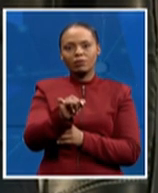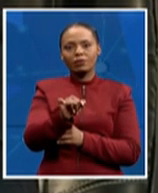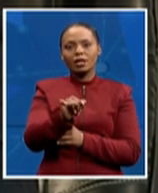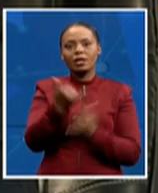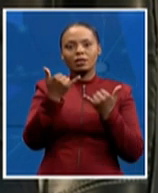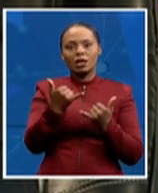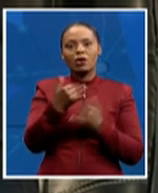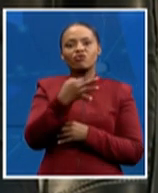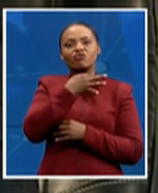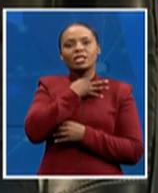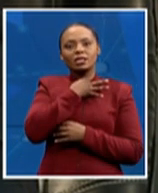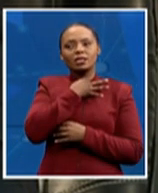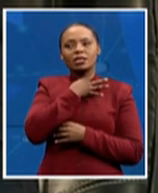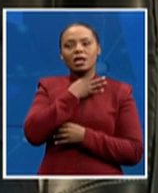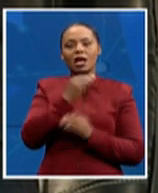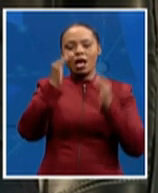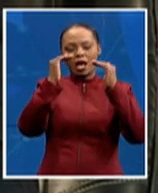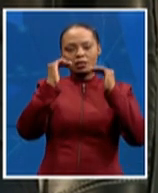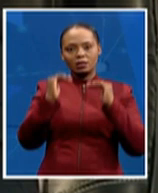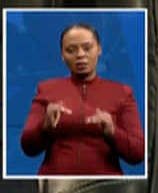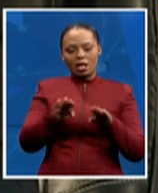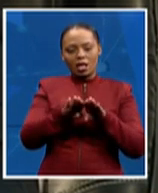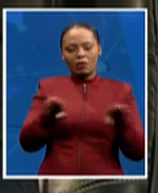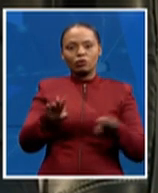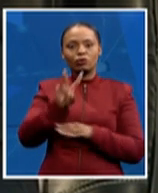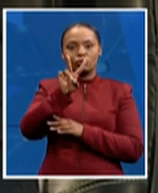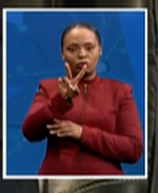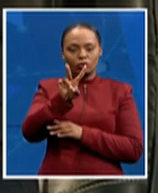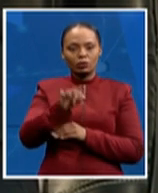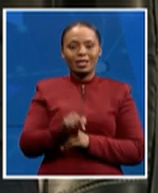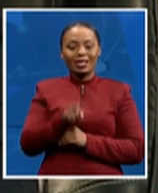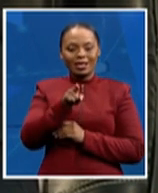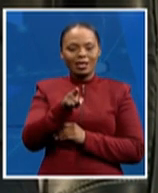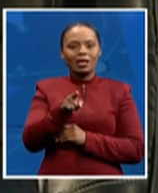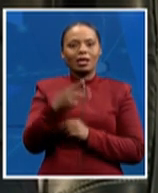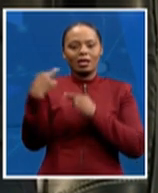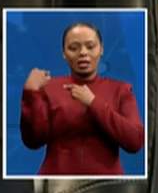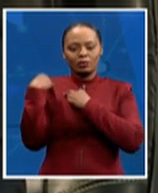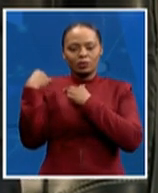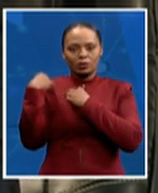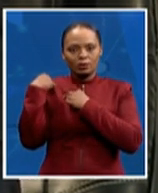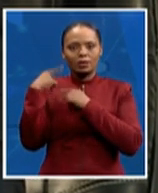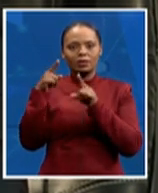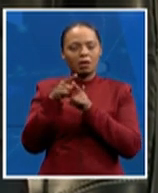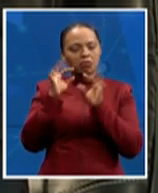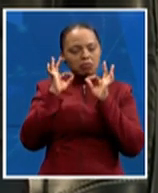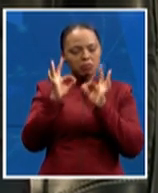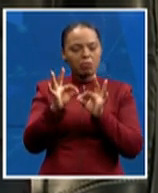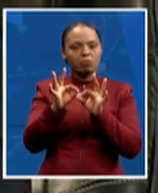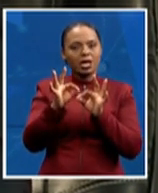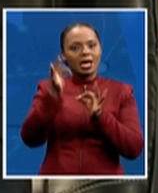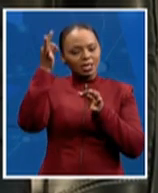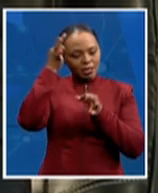2. This is a responsible and proactive decision taken by a caring government to